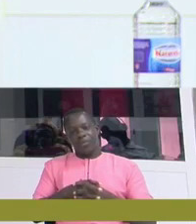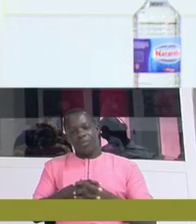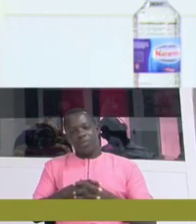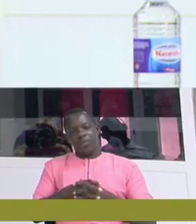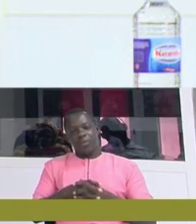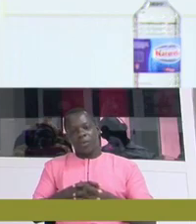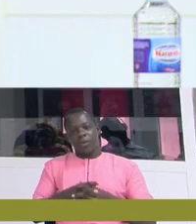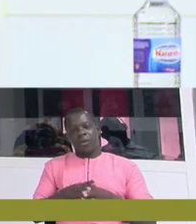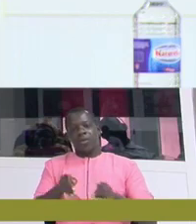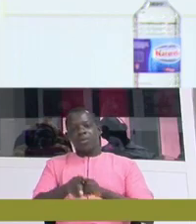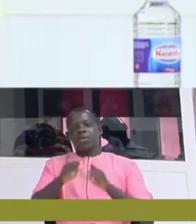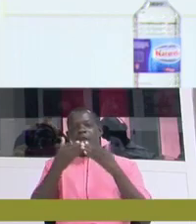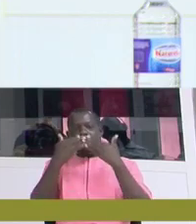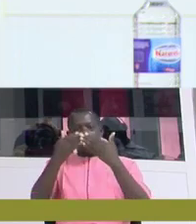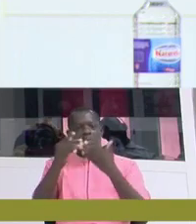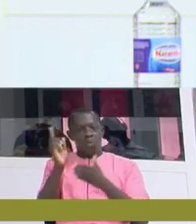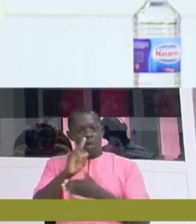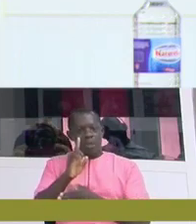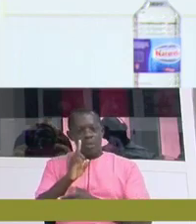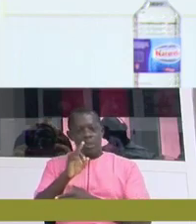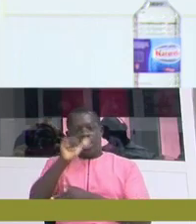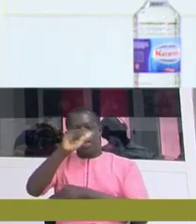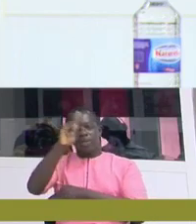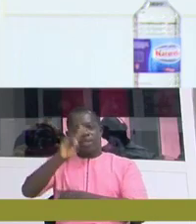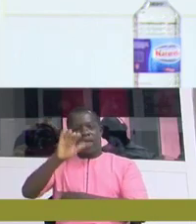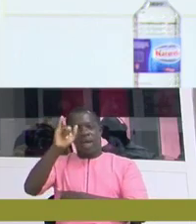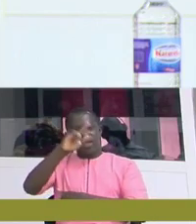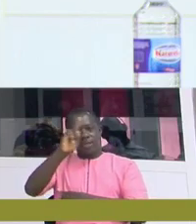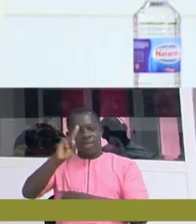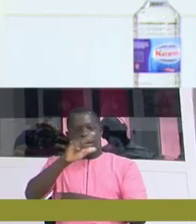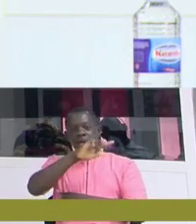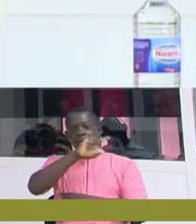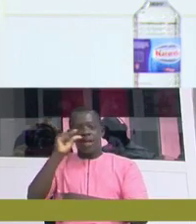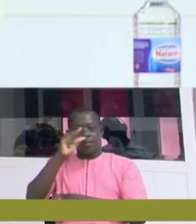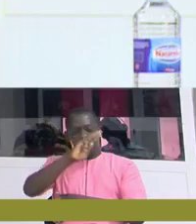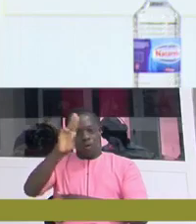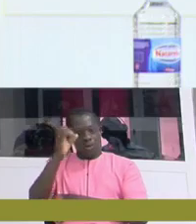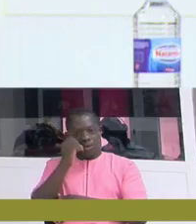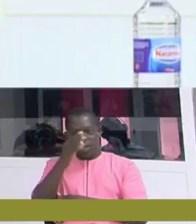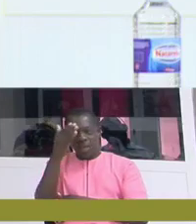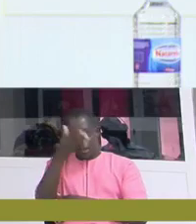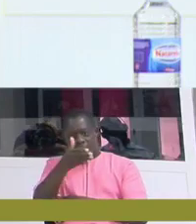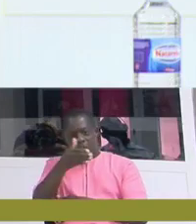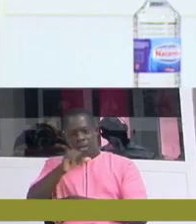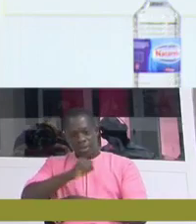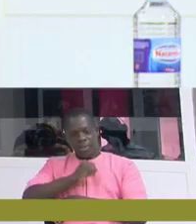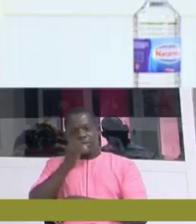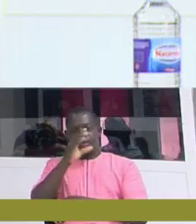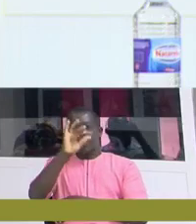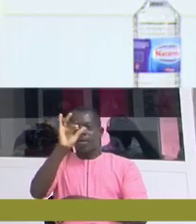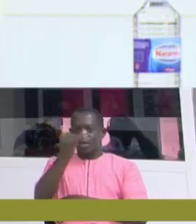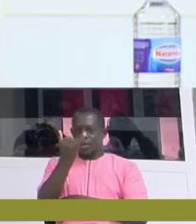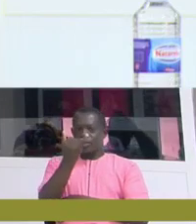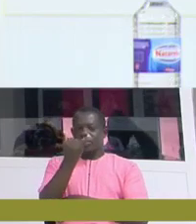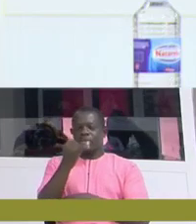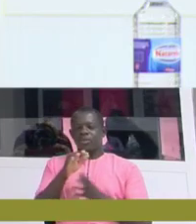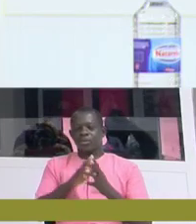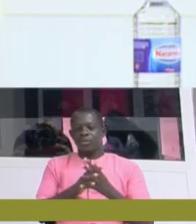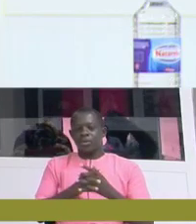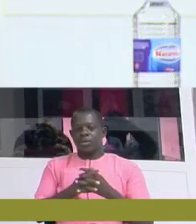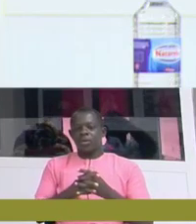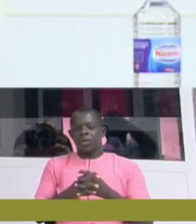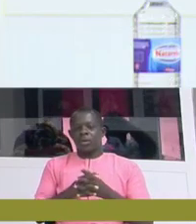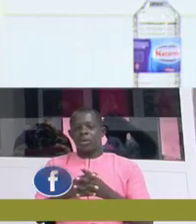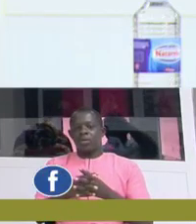I said to him, you mean I shouldn't mention assist's name? He said yes. Akonya because Musa